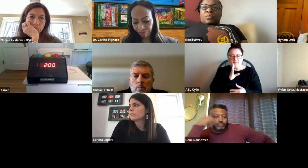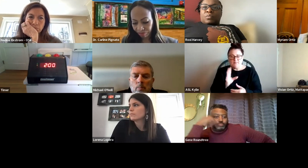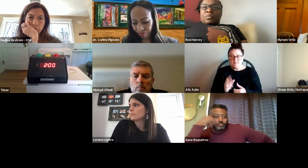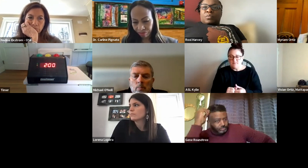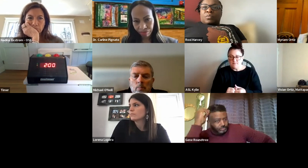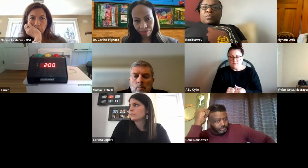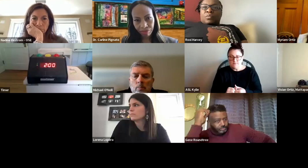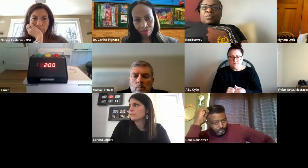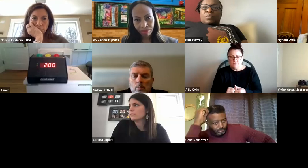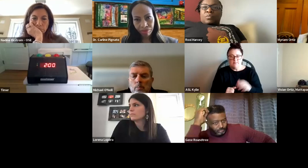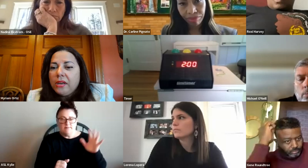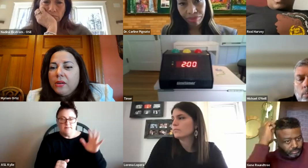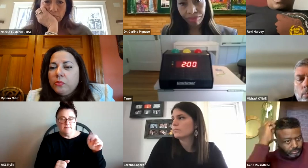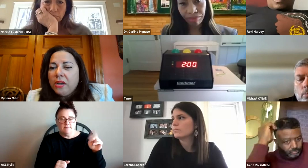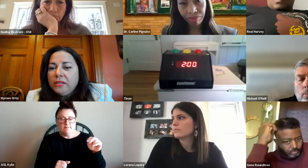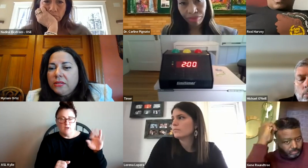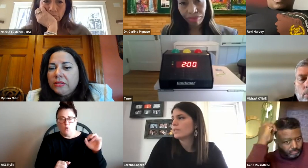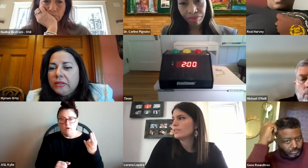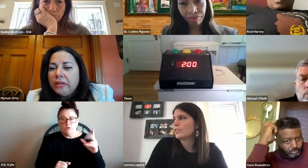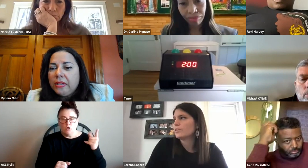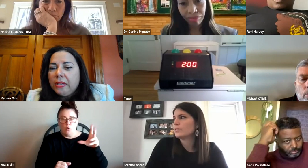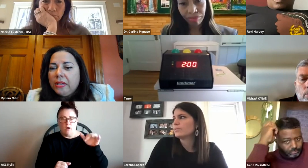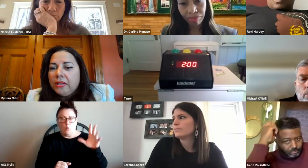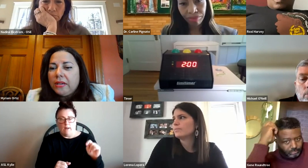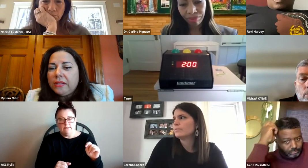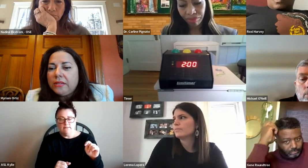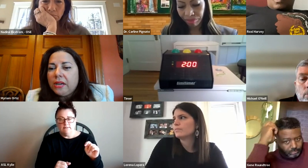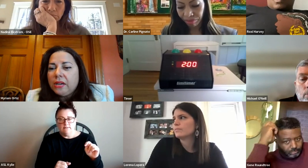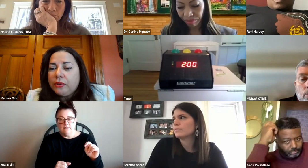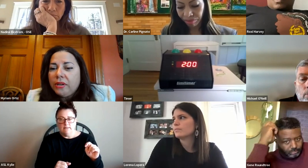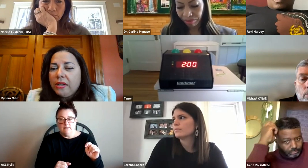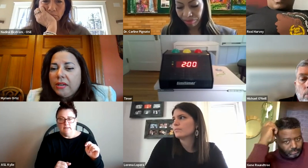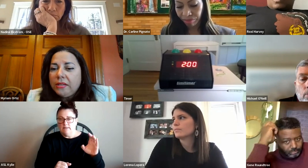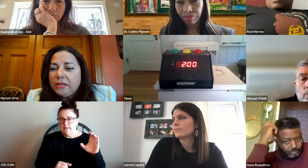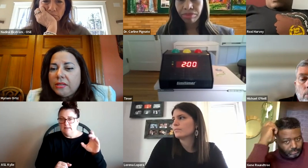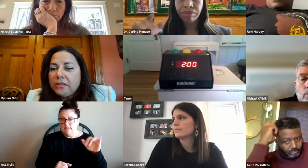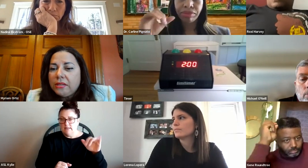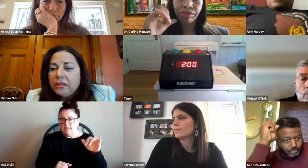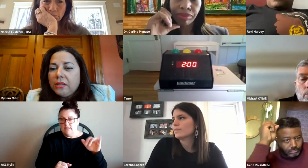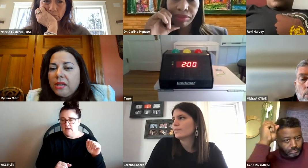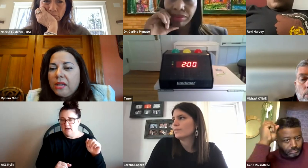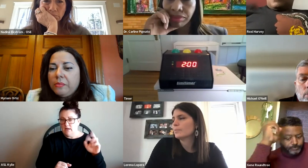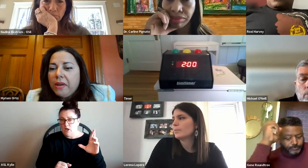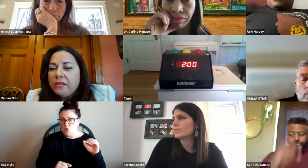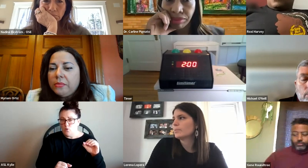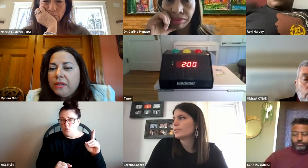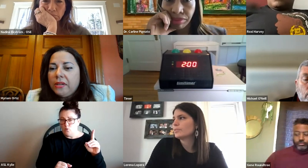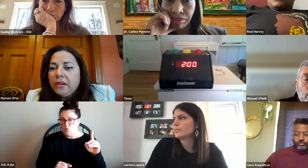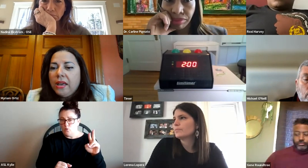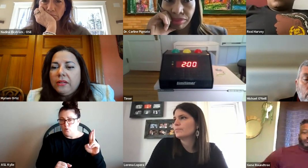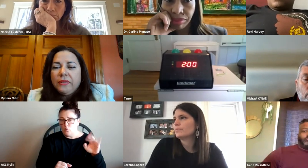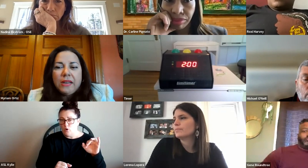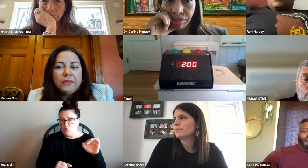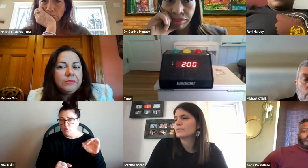Ann Walsh, Gloria West, Clarissa Rodriguez, and